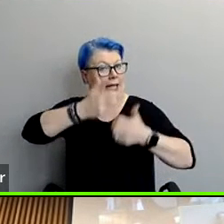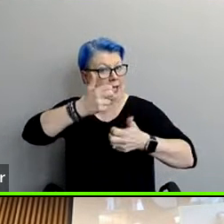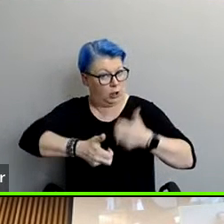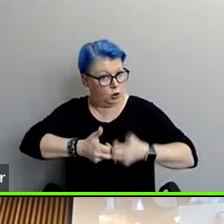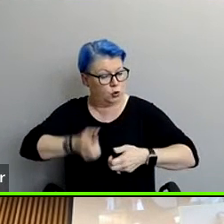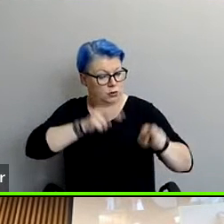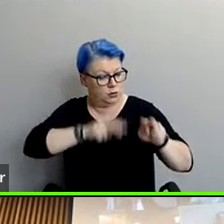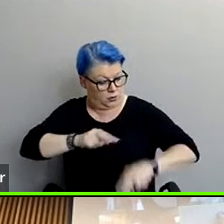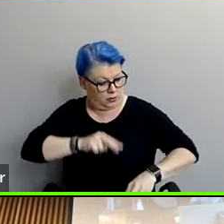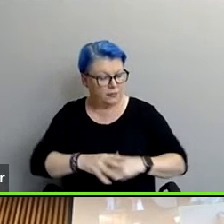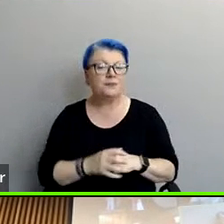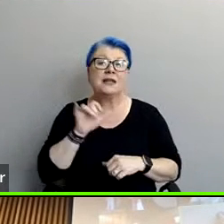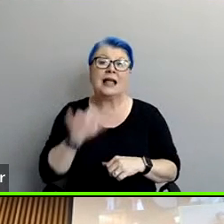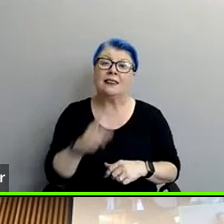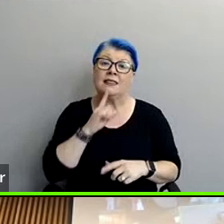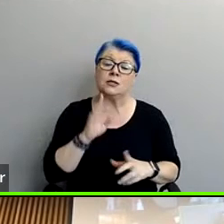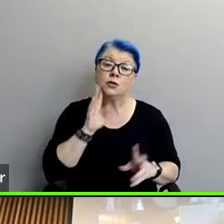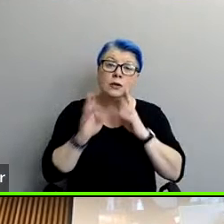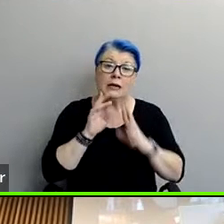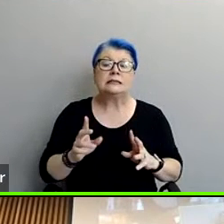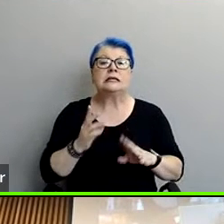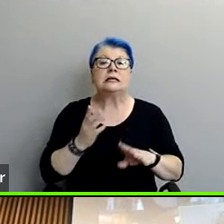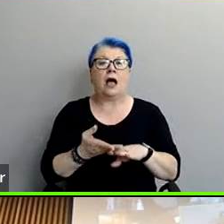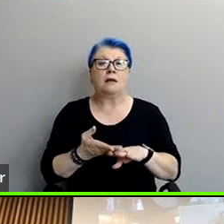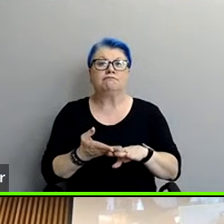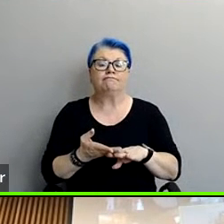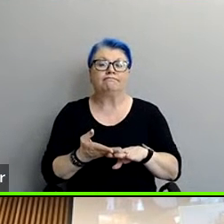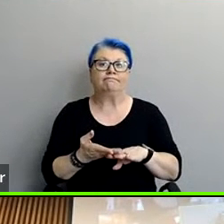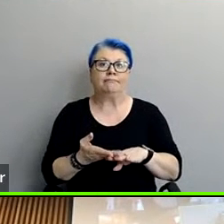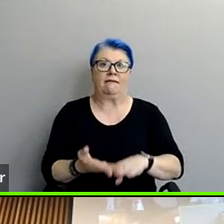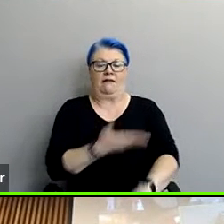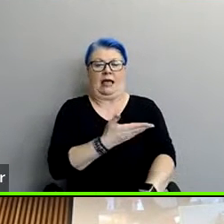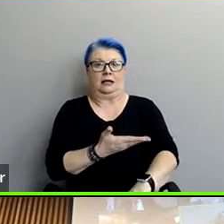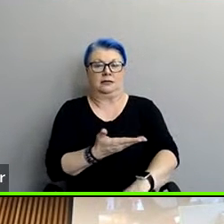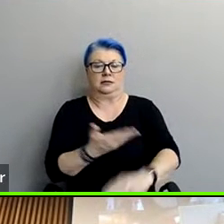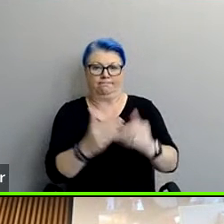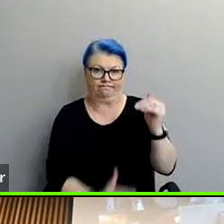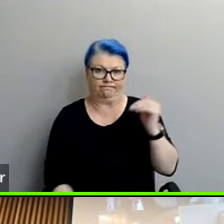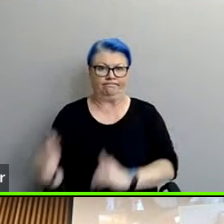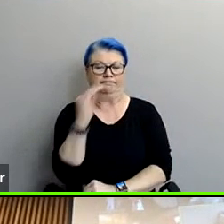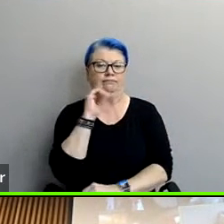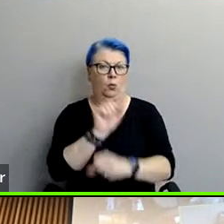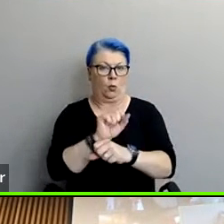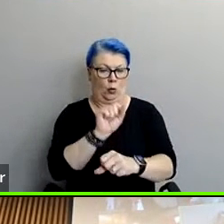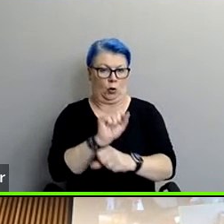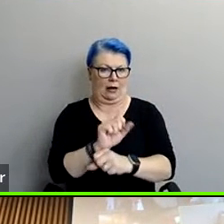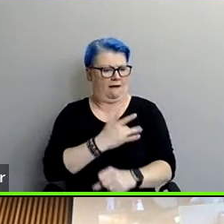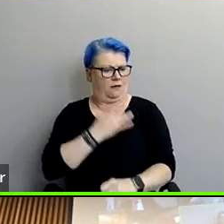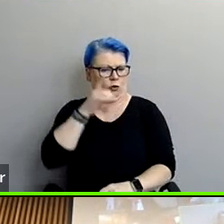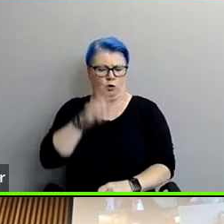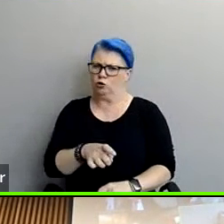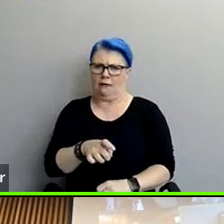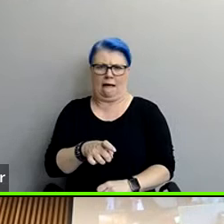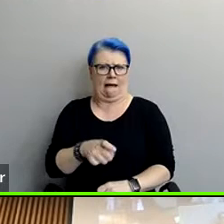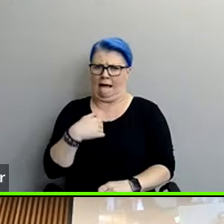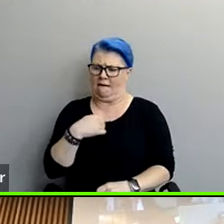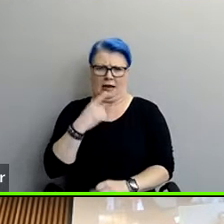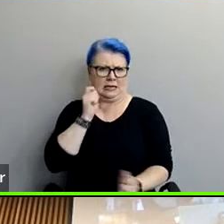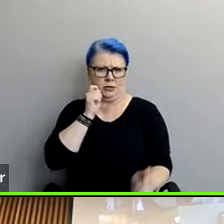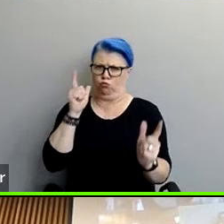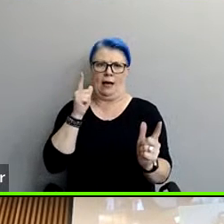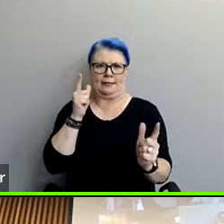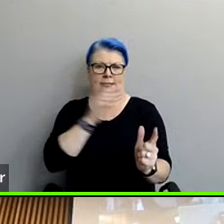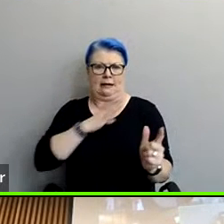is the importance of advanced work and proactive communication. I believe that there should be no surprises at a board meeting. If a school